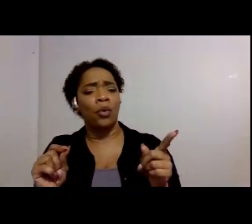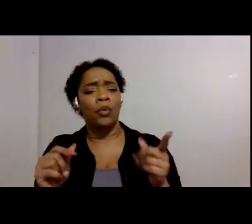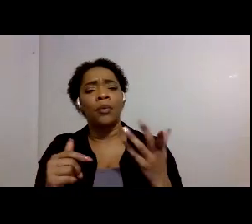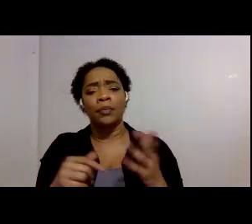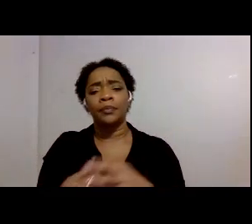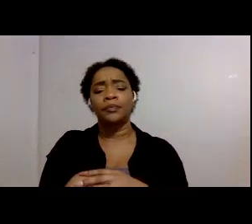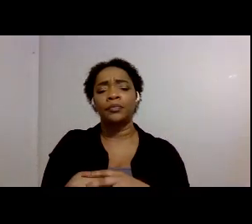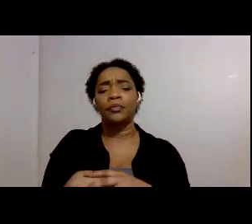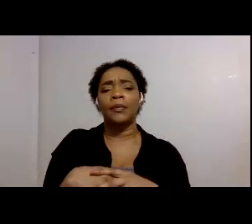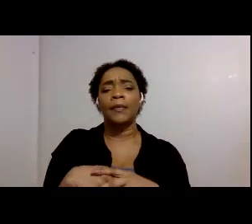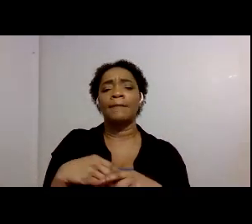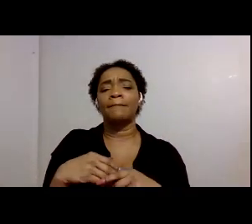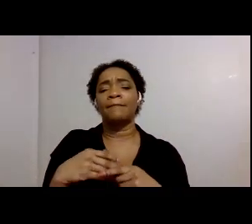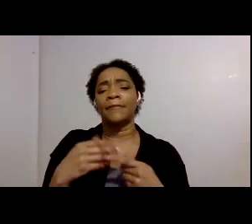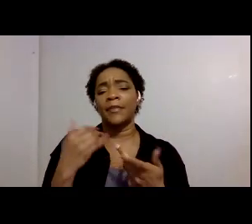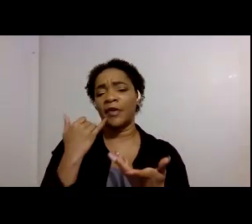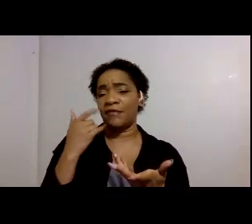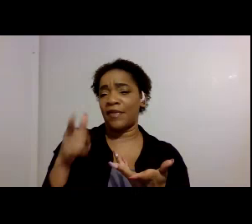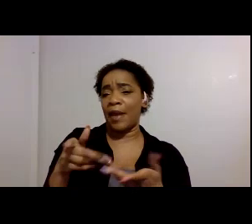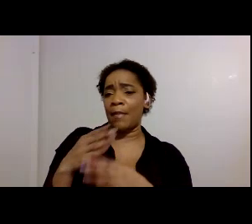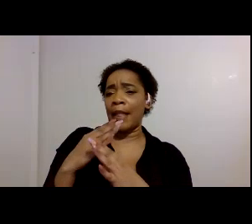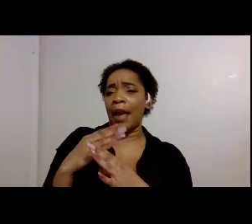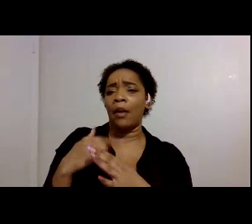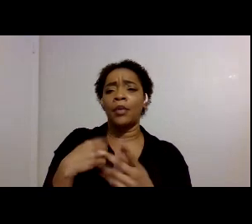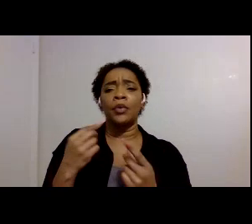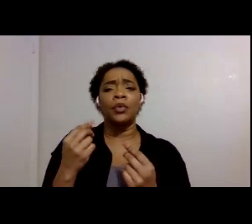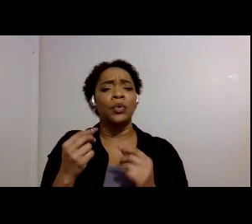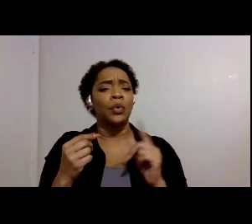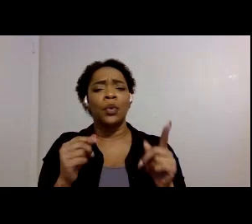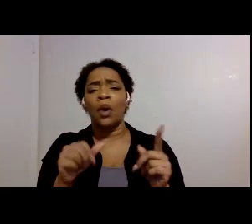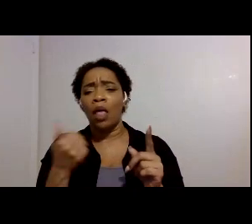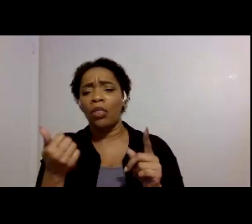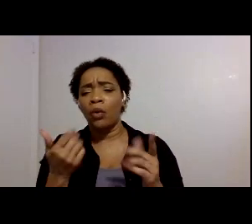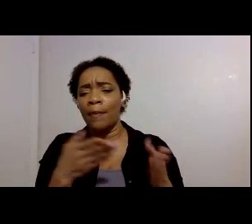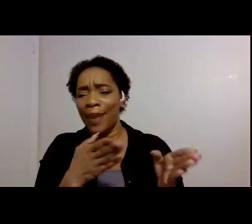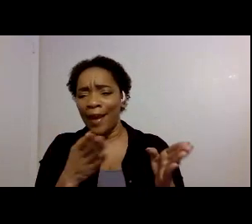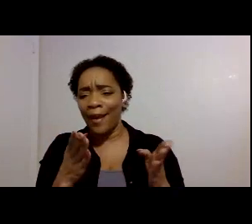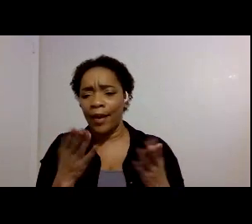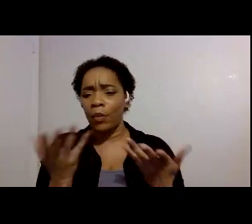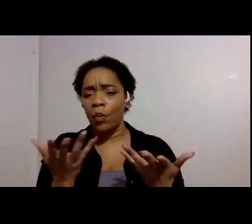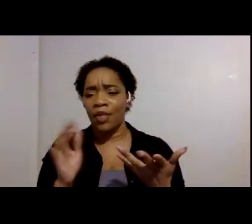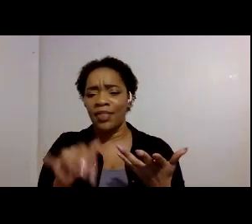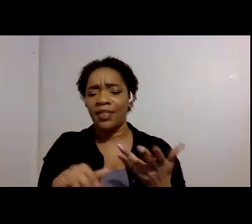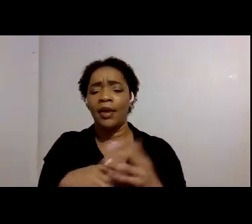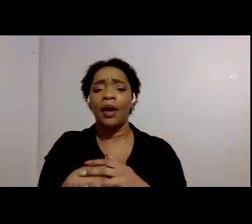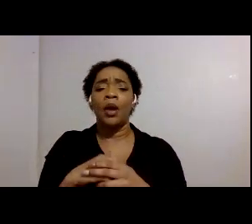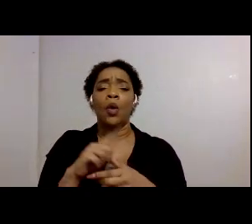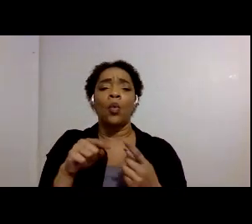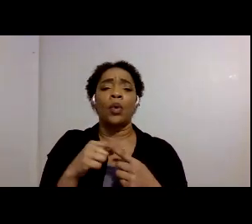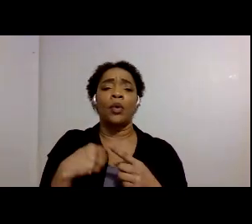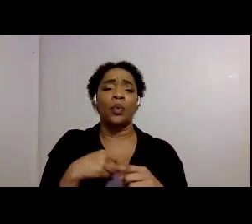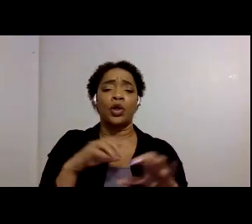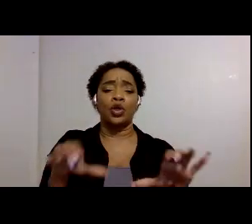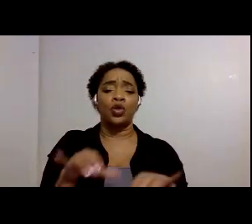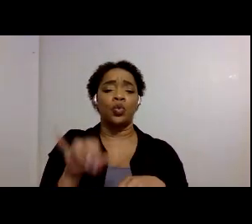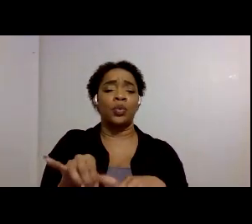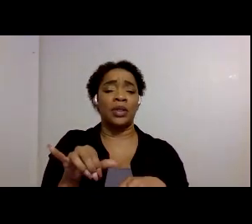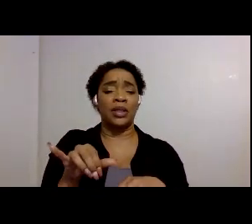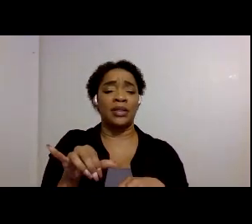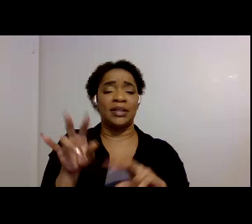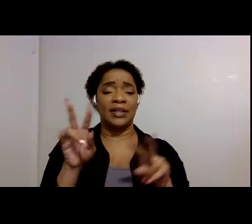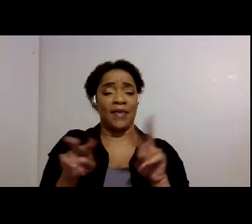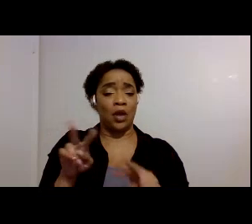Where do I go if that's blocked off? When we do these drill evaluations, we'll look and we'll have two people in the area and the